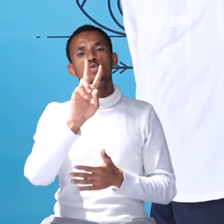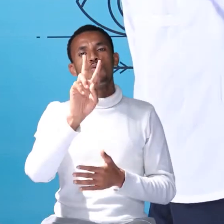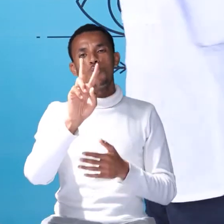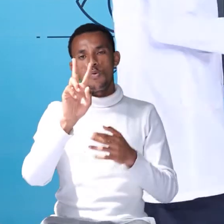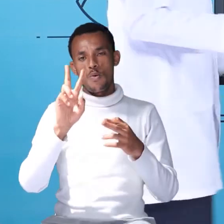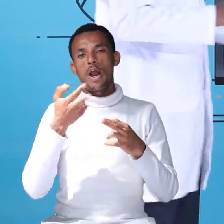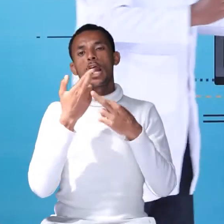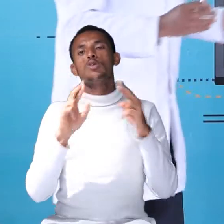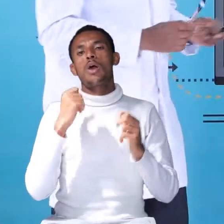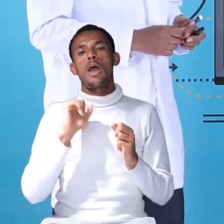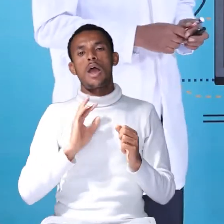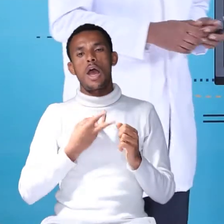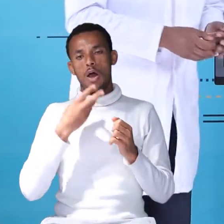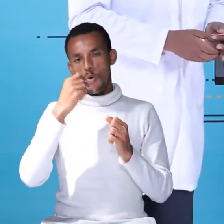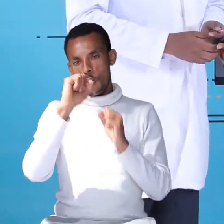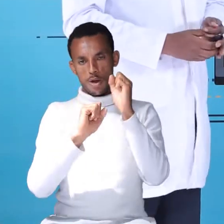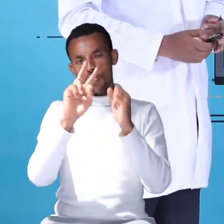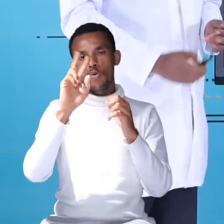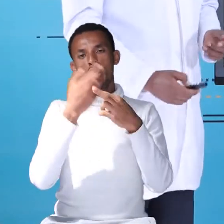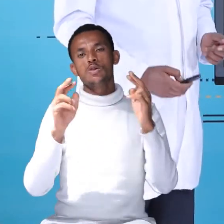ratios. We can compare two ratios, they are equal.